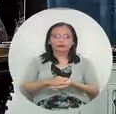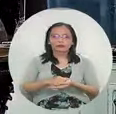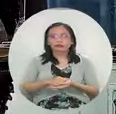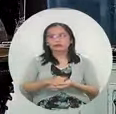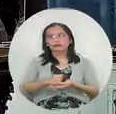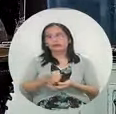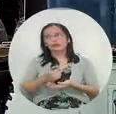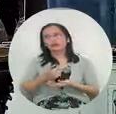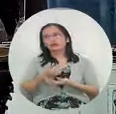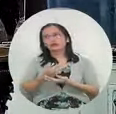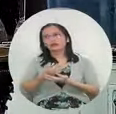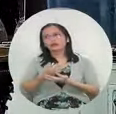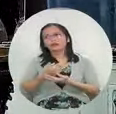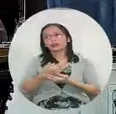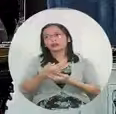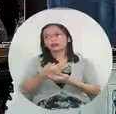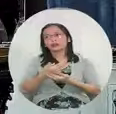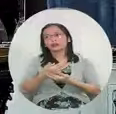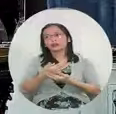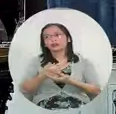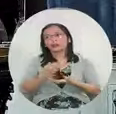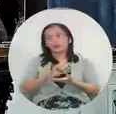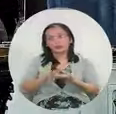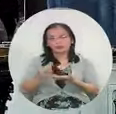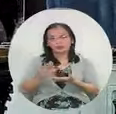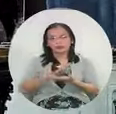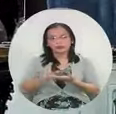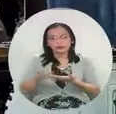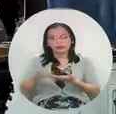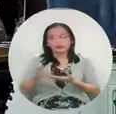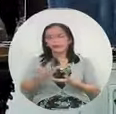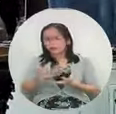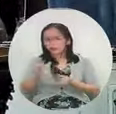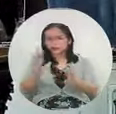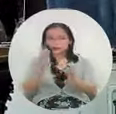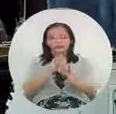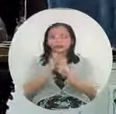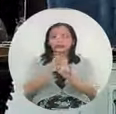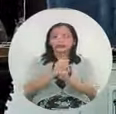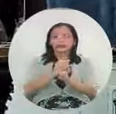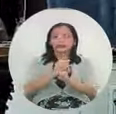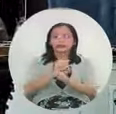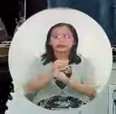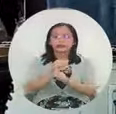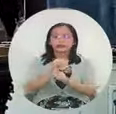Repentance and faith toward God. If a person is ever going to be saved, he has to repent